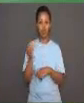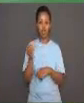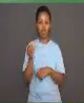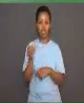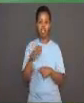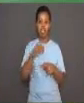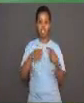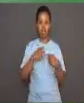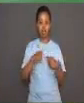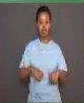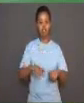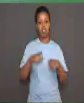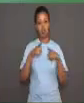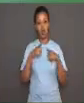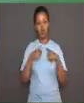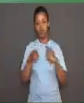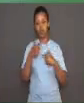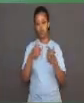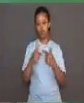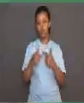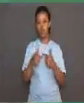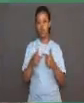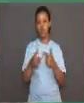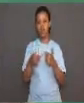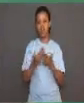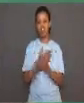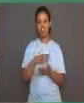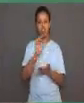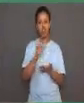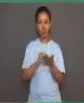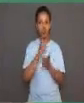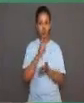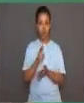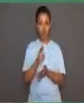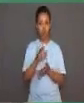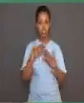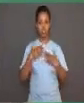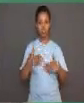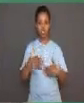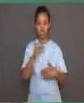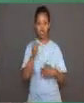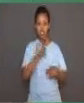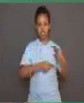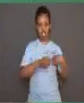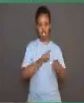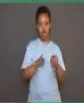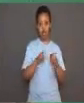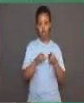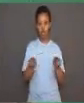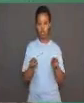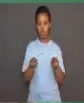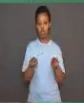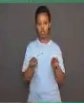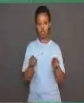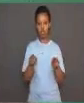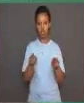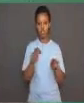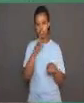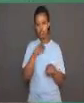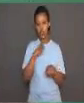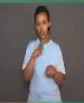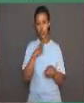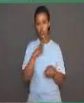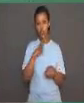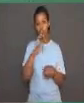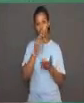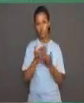the environment that you live in. The physical and genetic differences of the